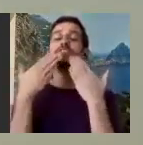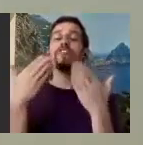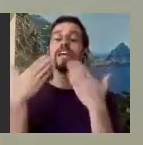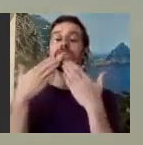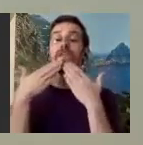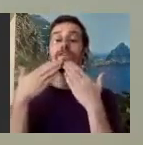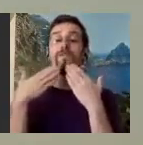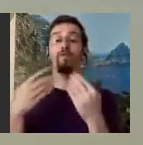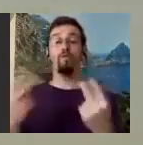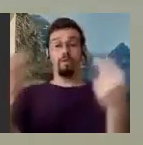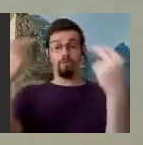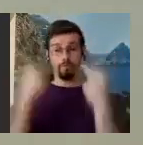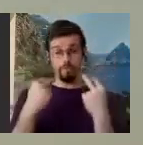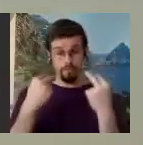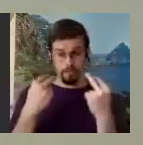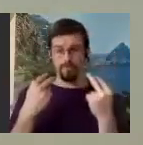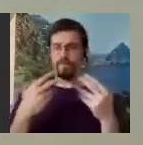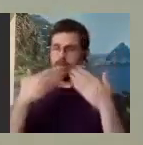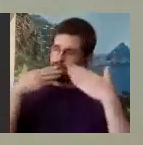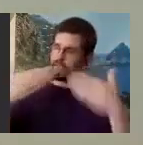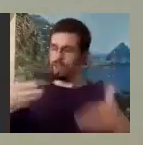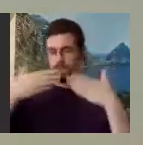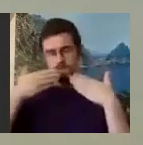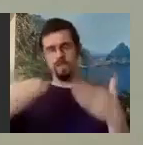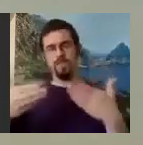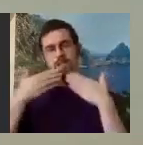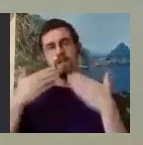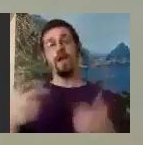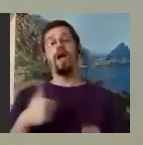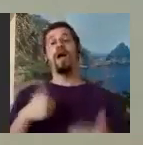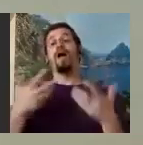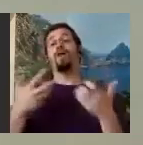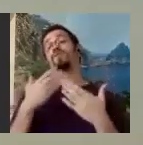like that? Okay, let me put you back on, honey. Okay, good.